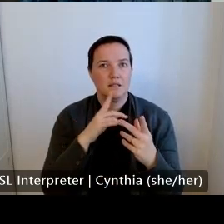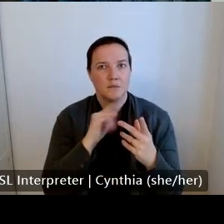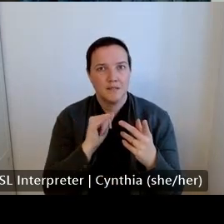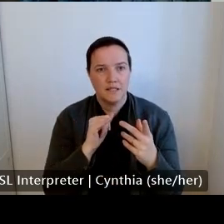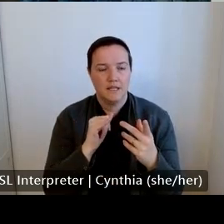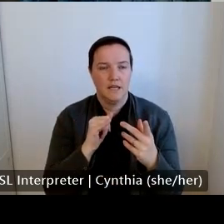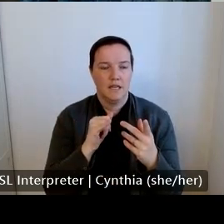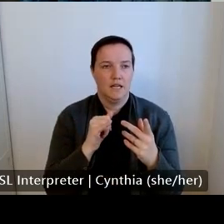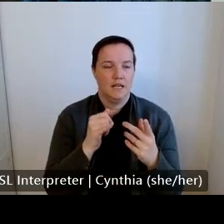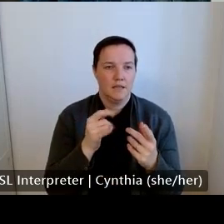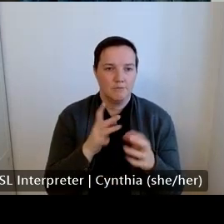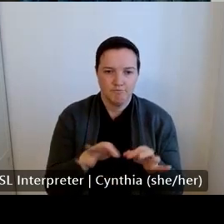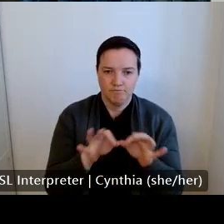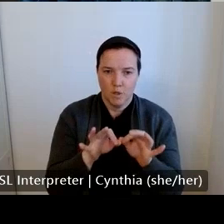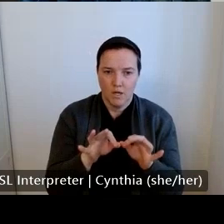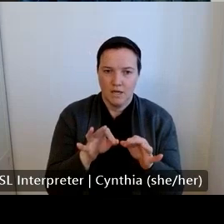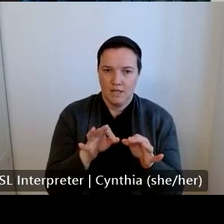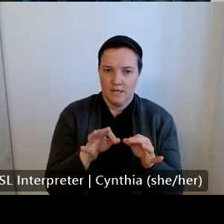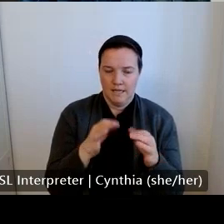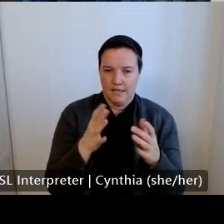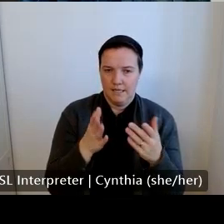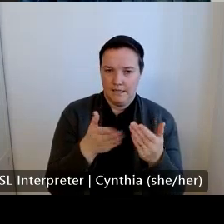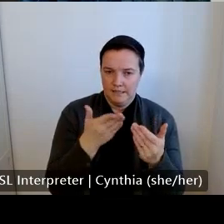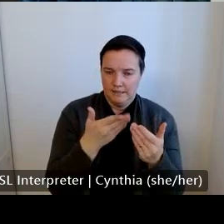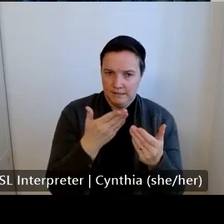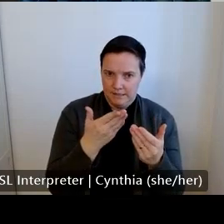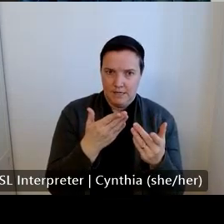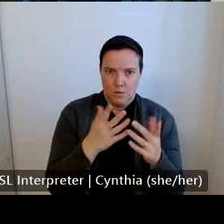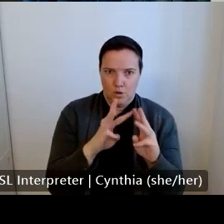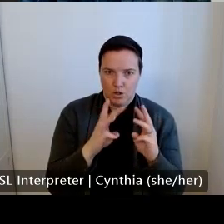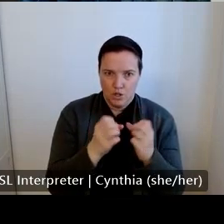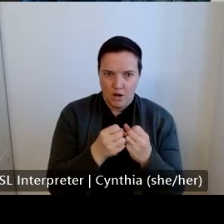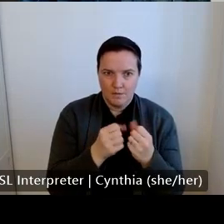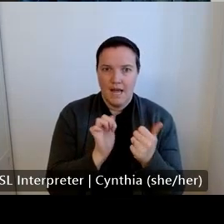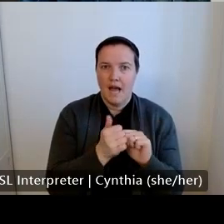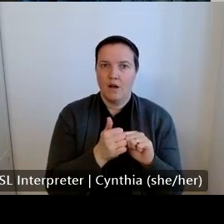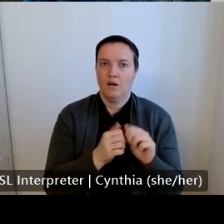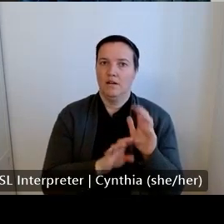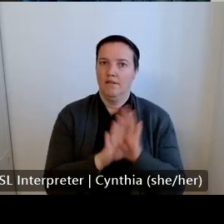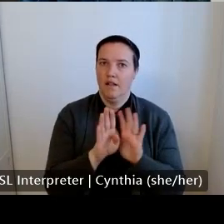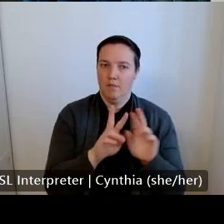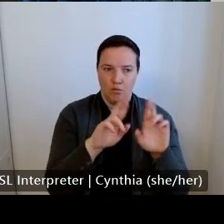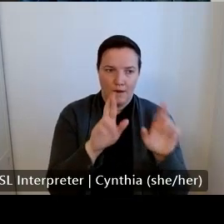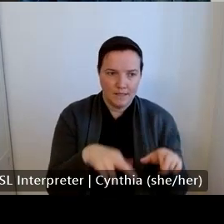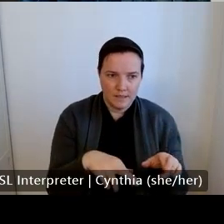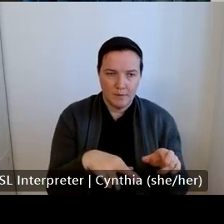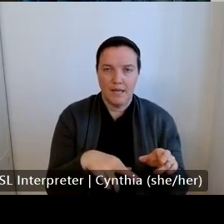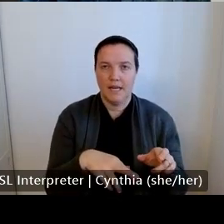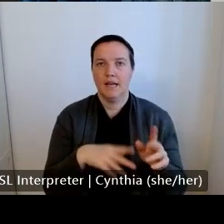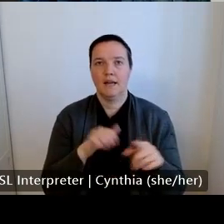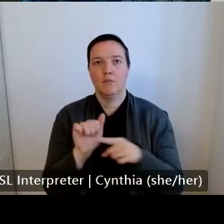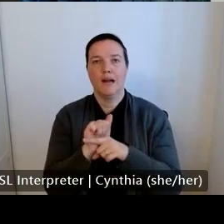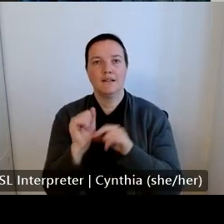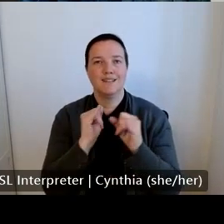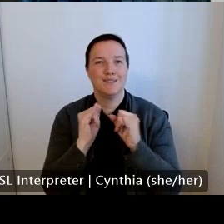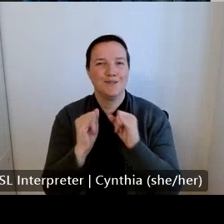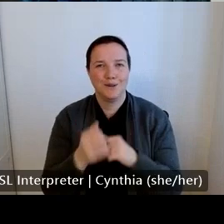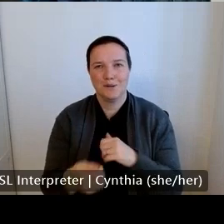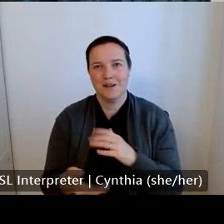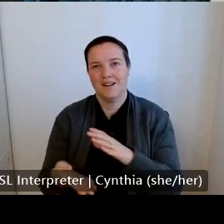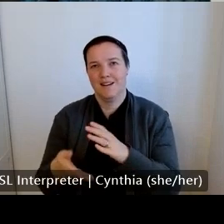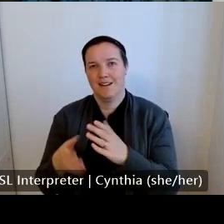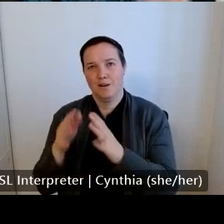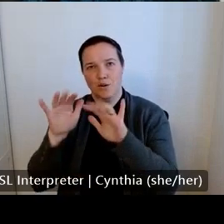workshops to get you going with your resume, your interviewing, and cover letters. We have Transition